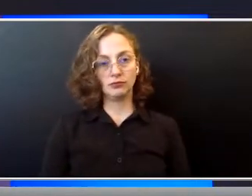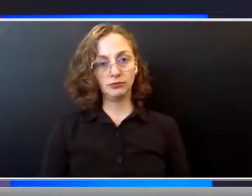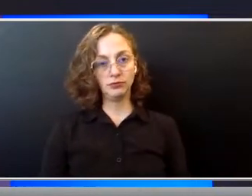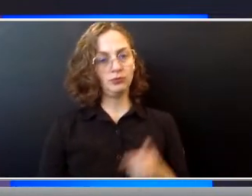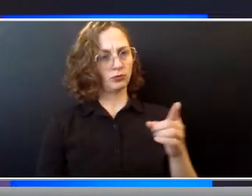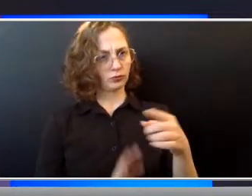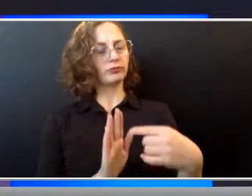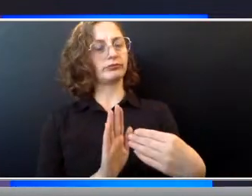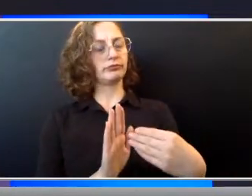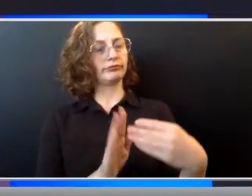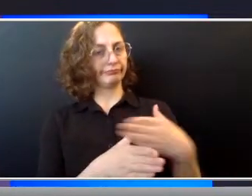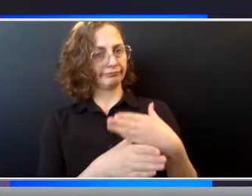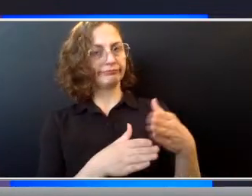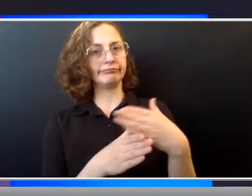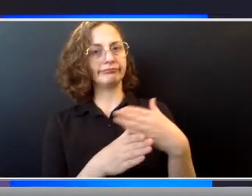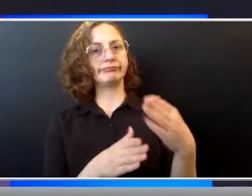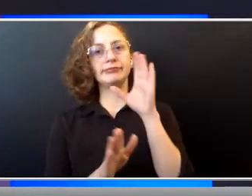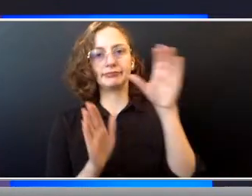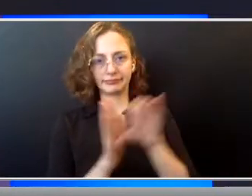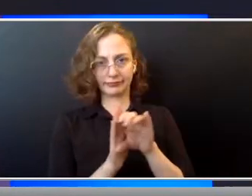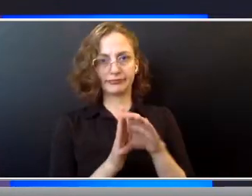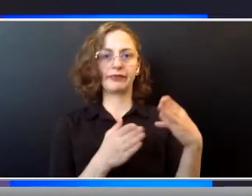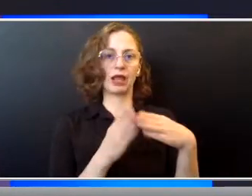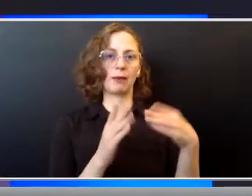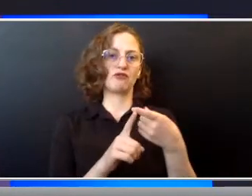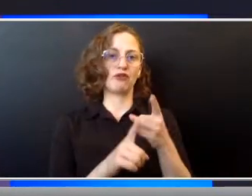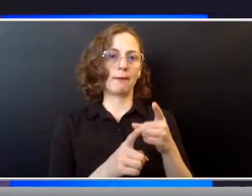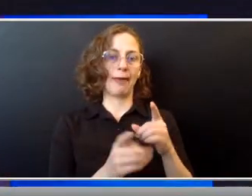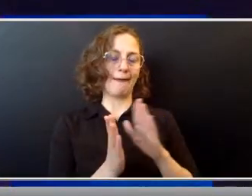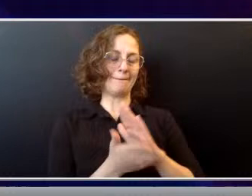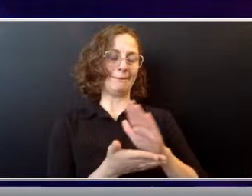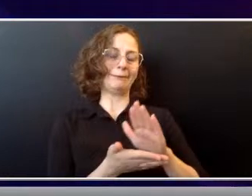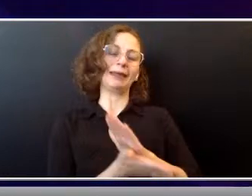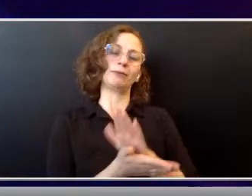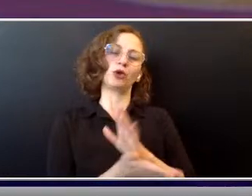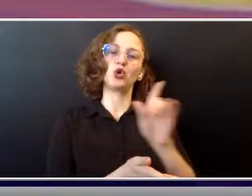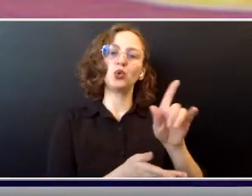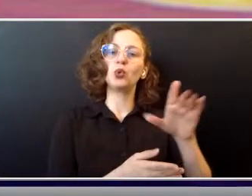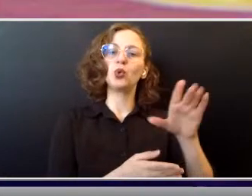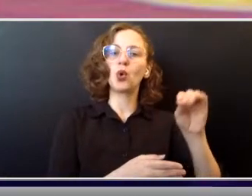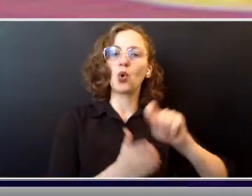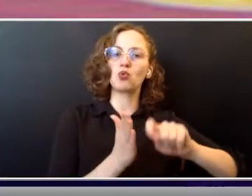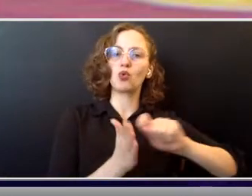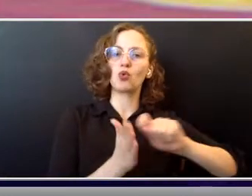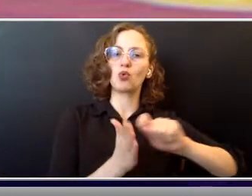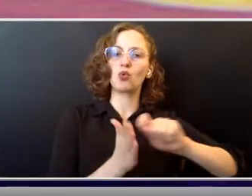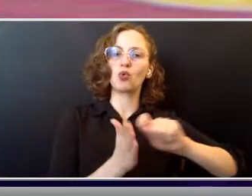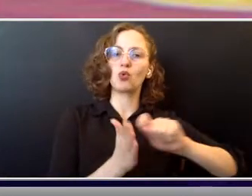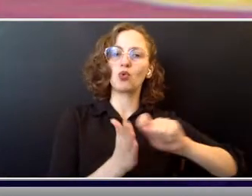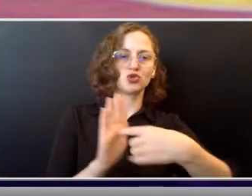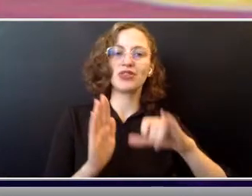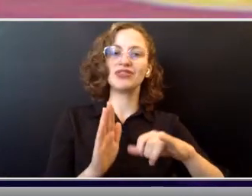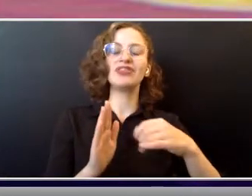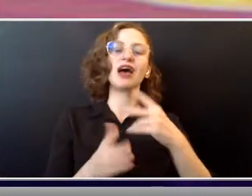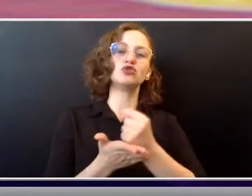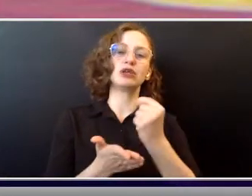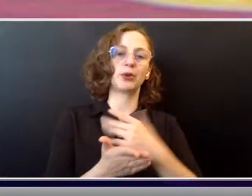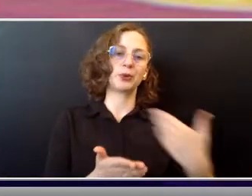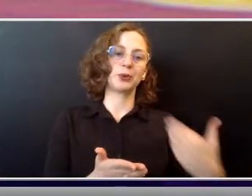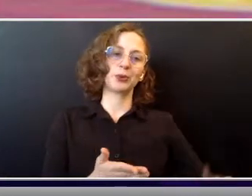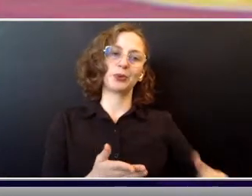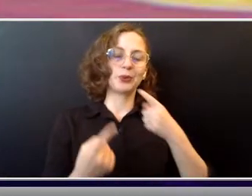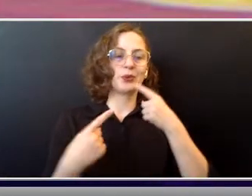are from a paper that you co-wrote to show how successful that this treatment is. We have some before and after images